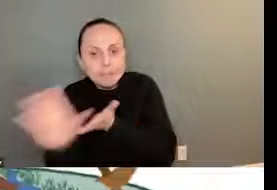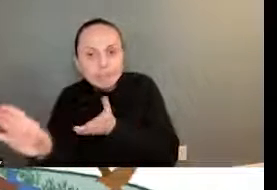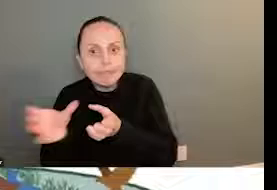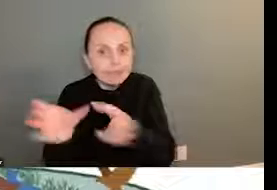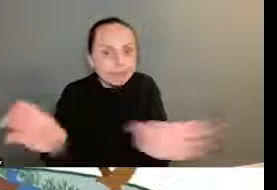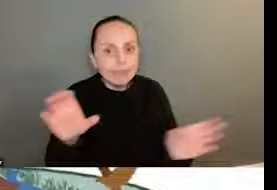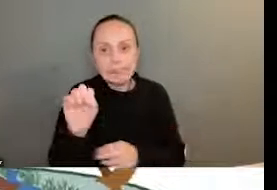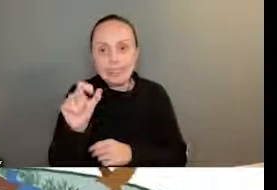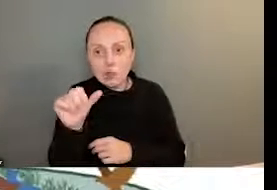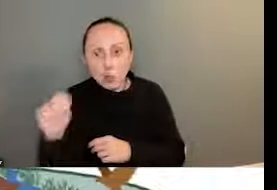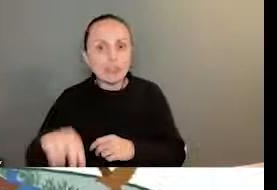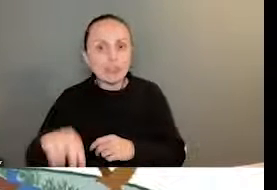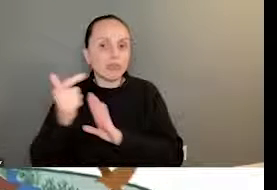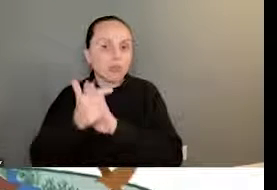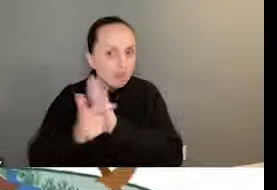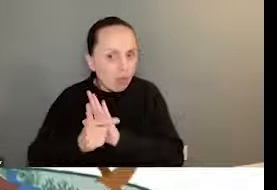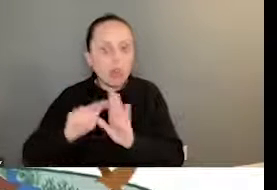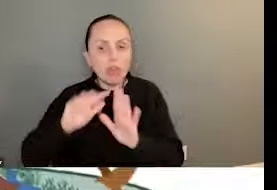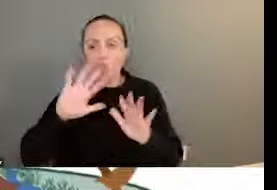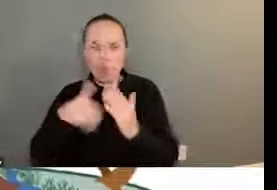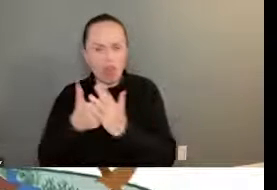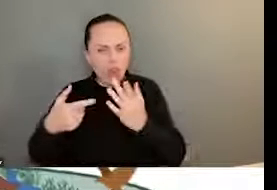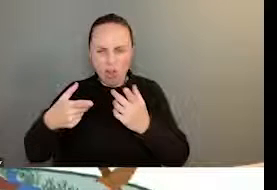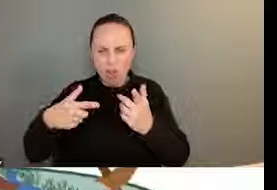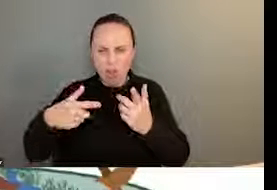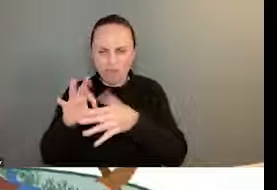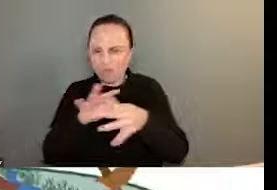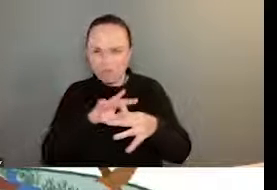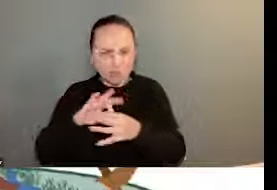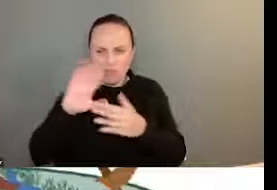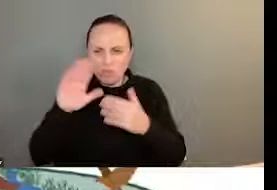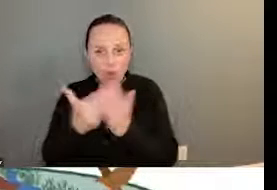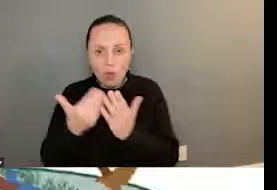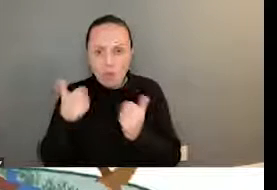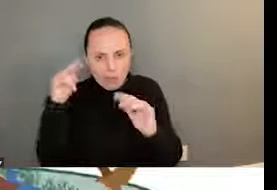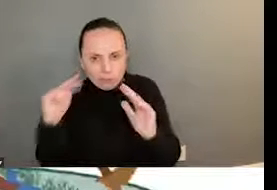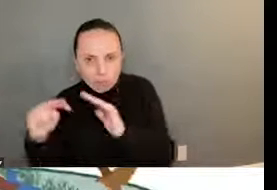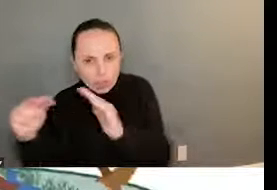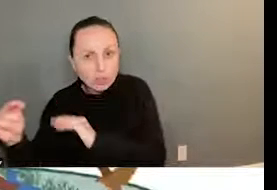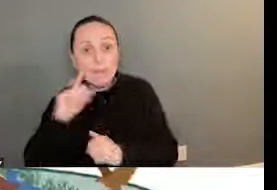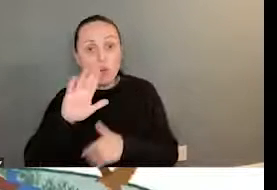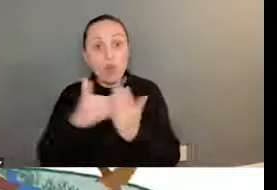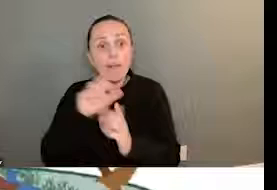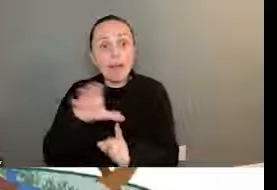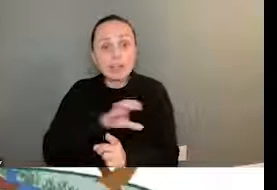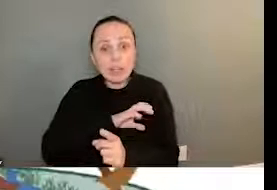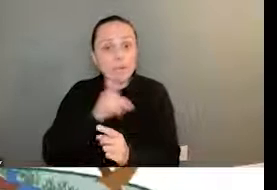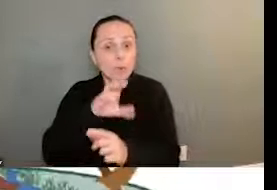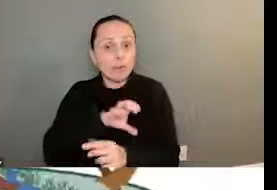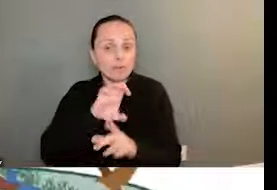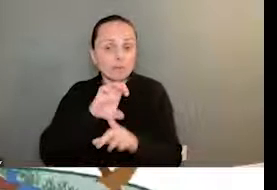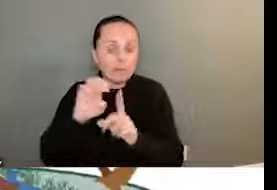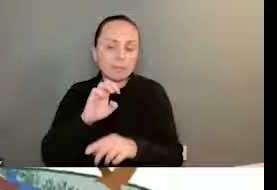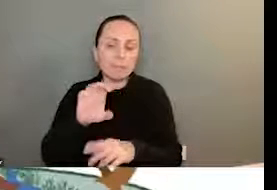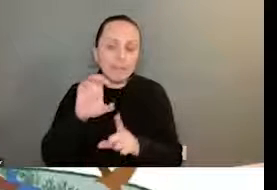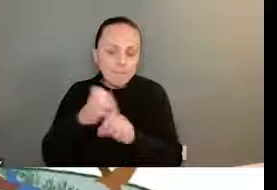law enforcement, that all intersect with each other, all have projections to all of these other characteristics of the environment that